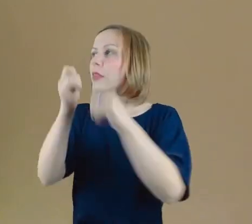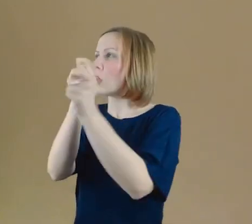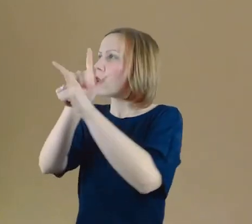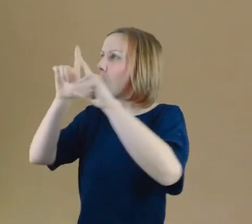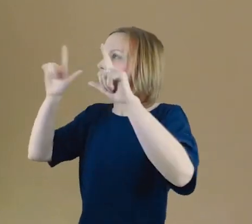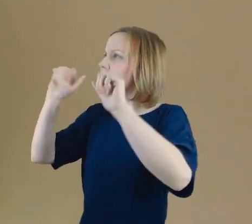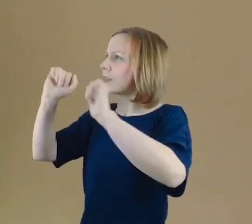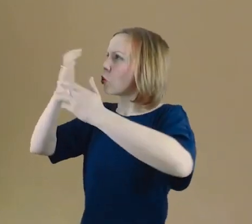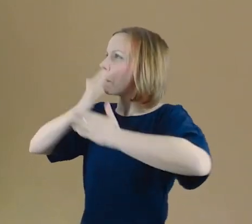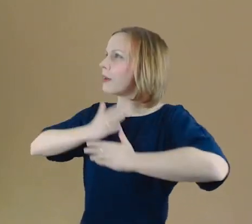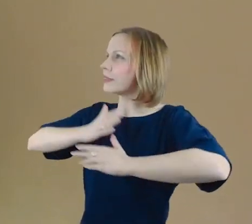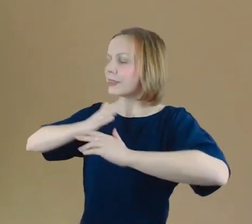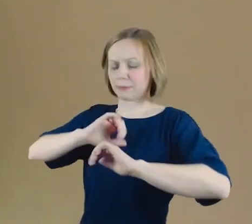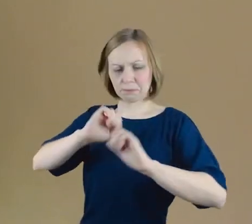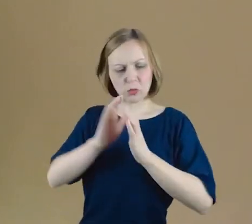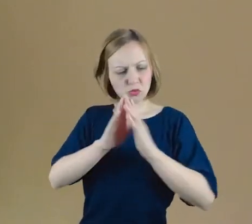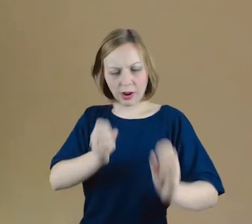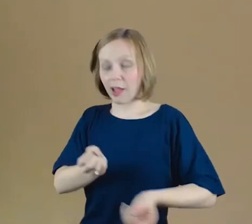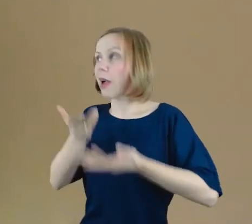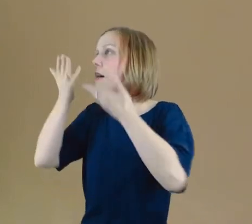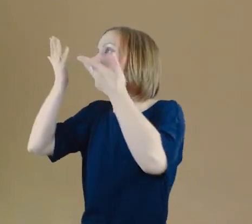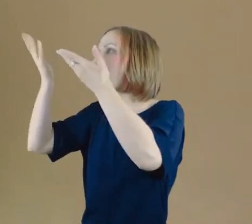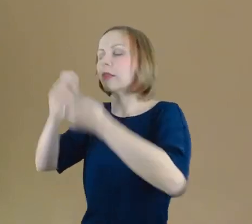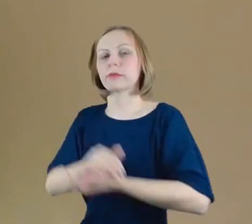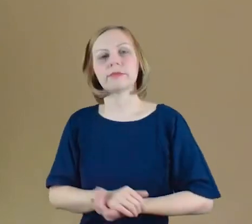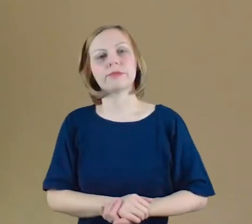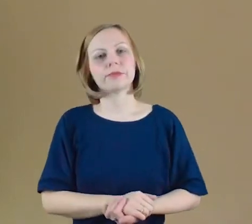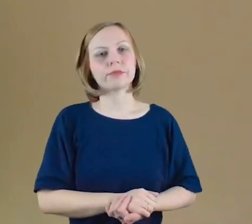Lord, in your mercy, hear our prayer.